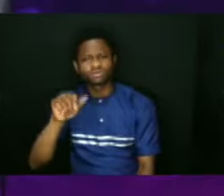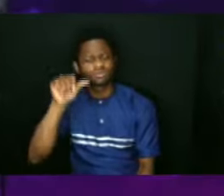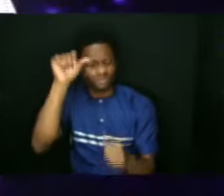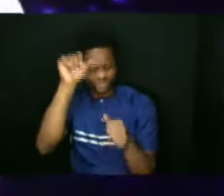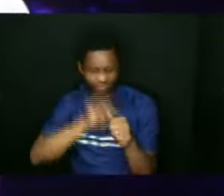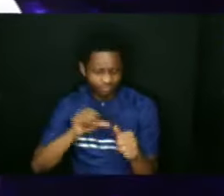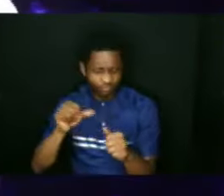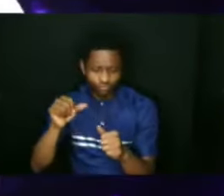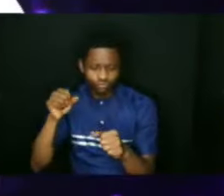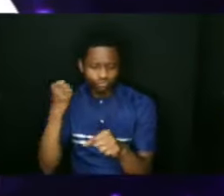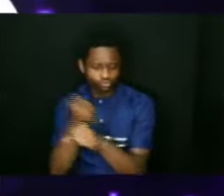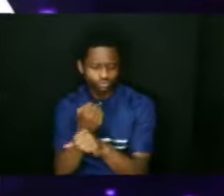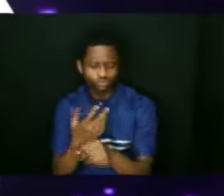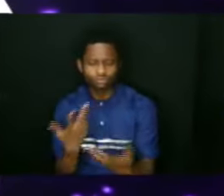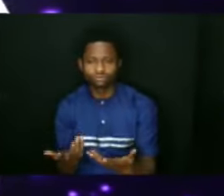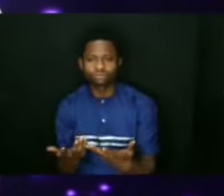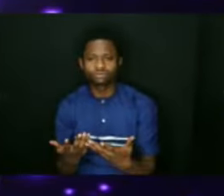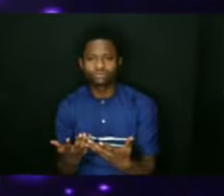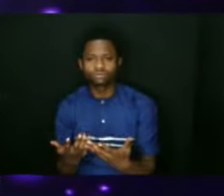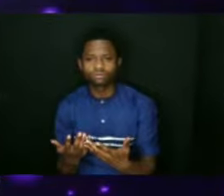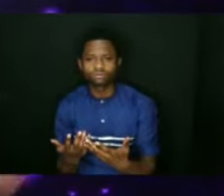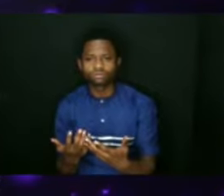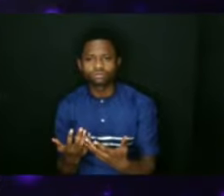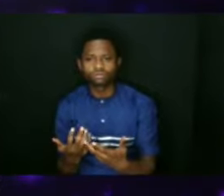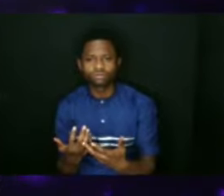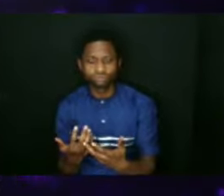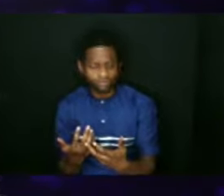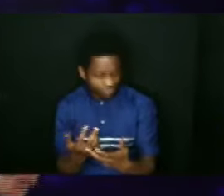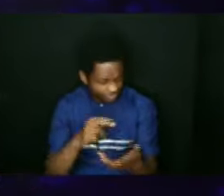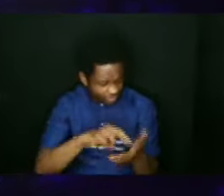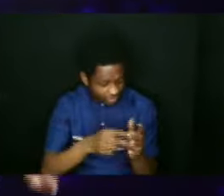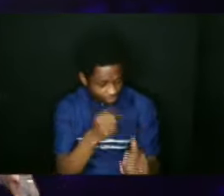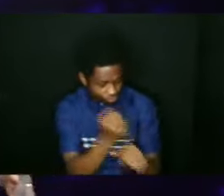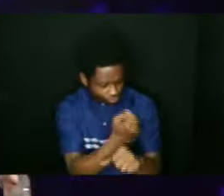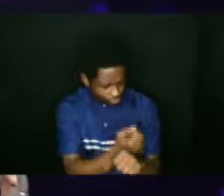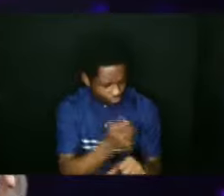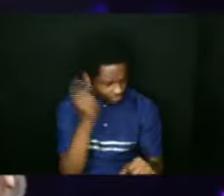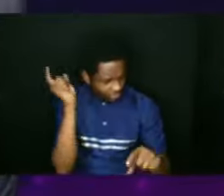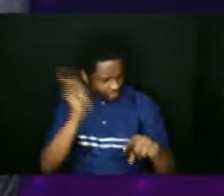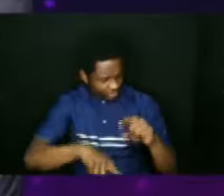The quality of the adamant stone is that it is impenetrable. It